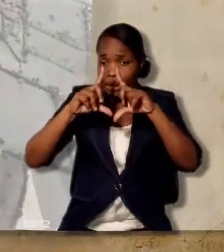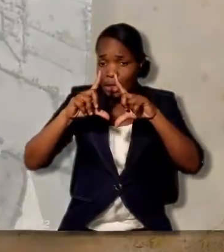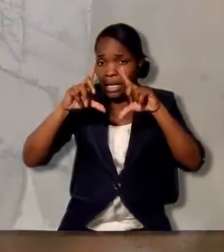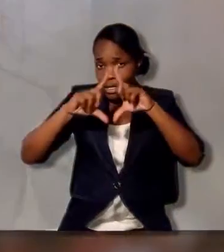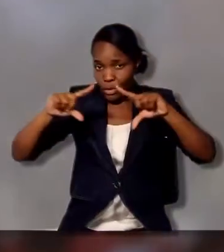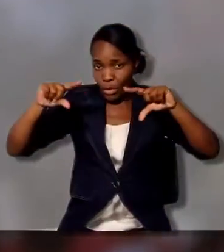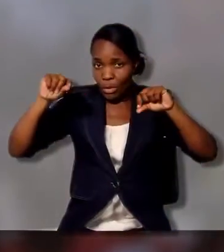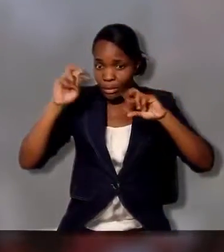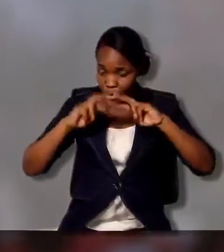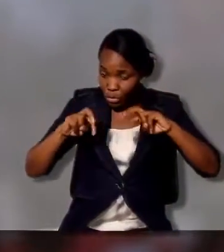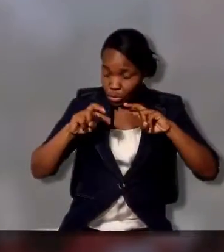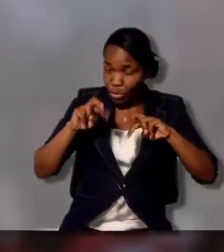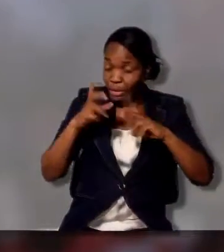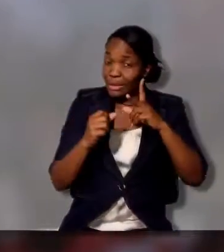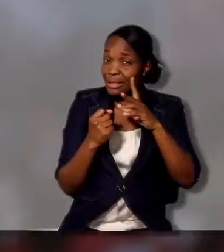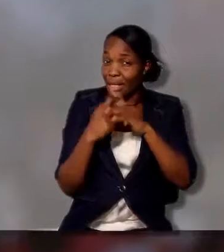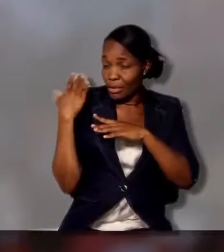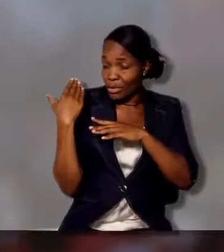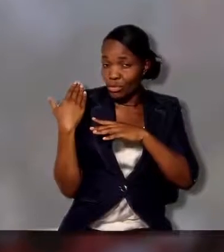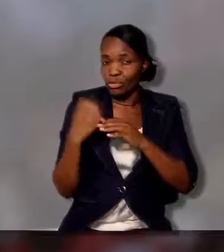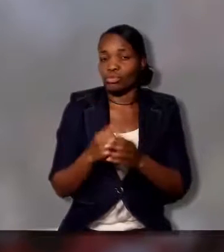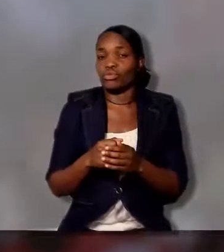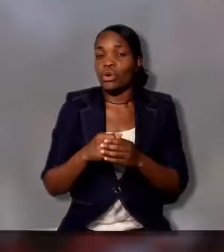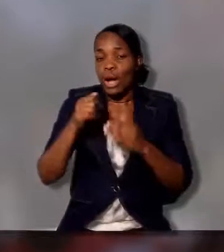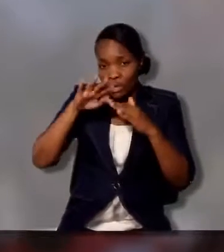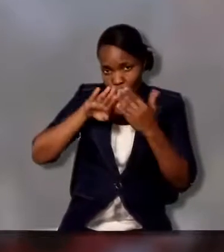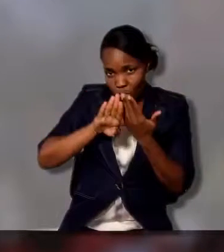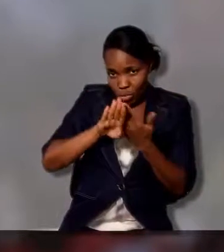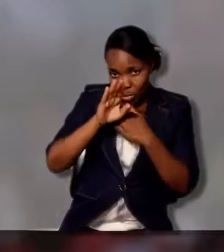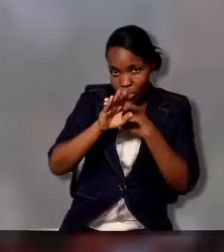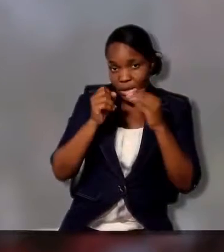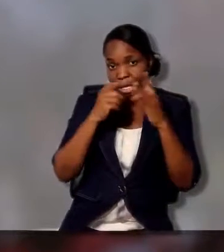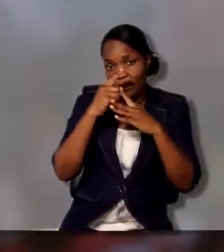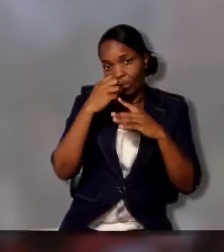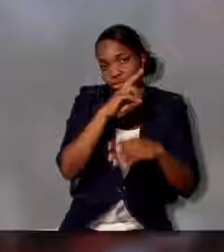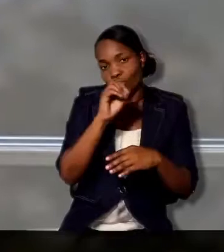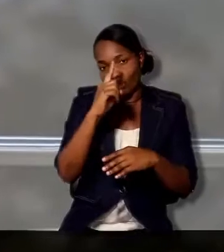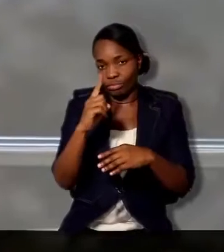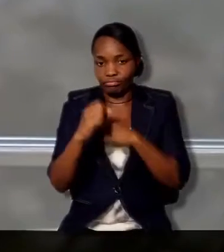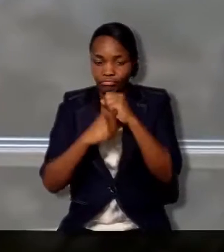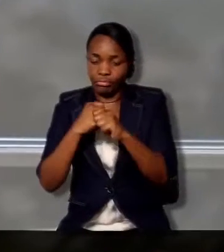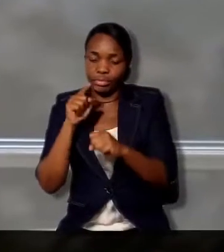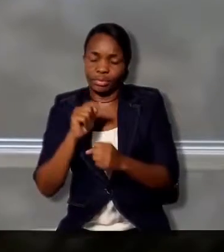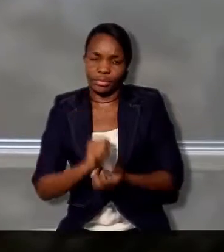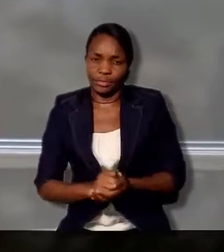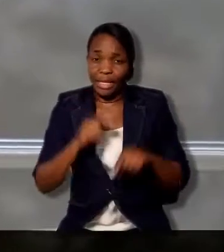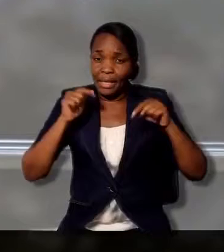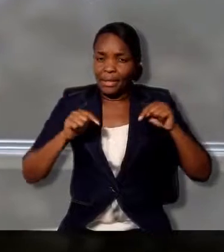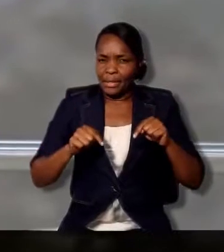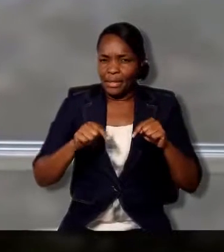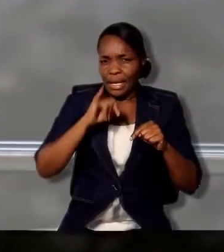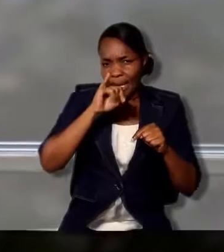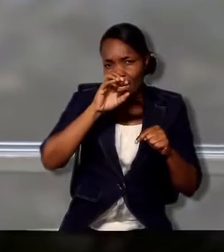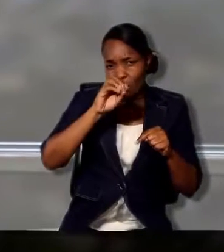recent Fukushima disaster at its 4 nuclear reactors following the 2011 tsunami there. At the moment,